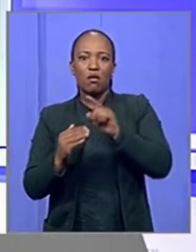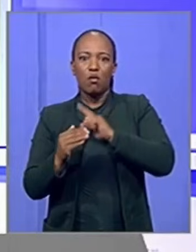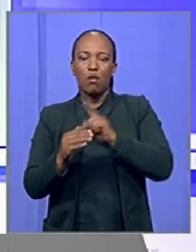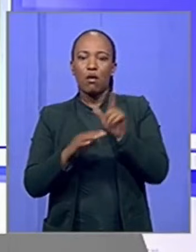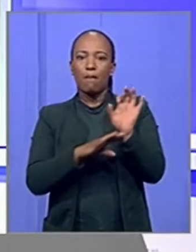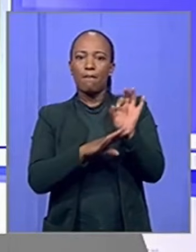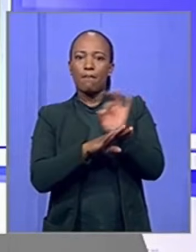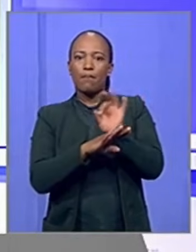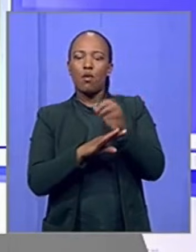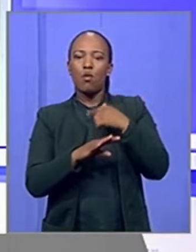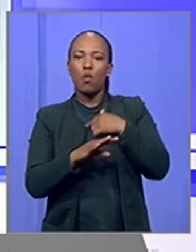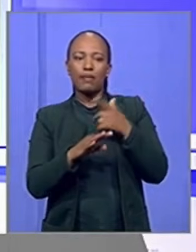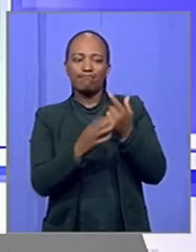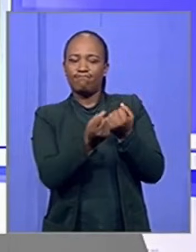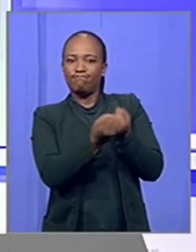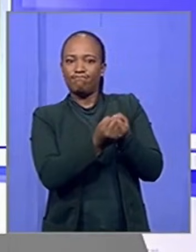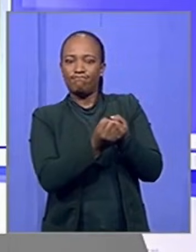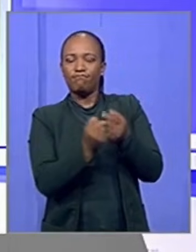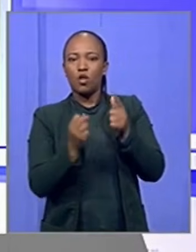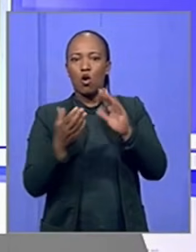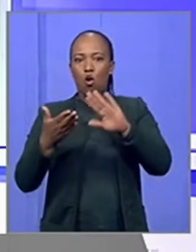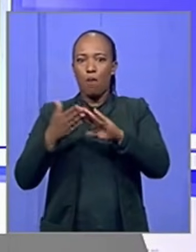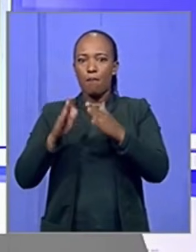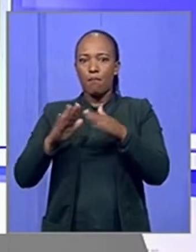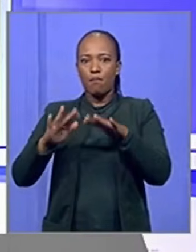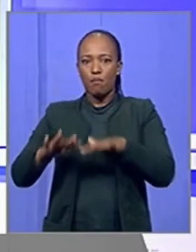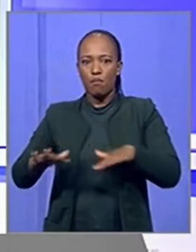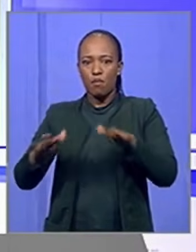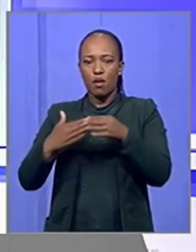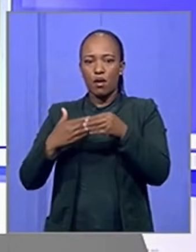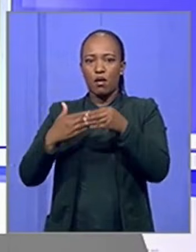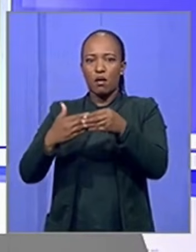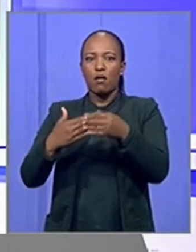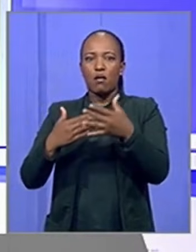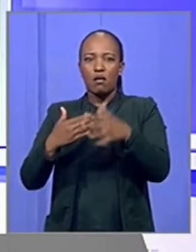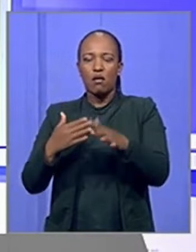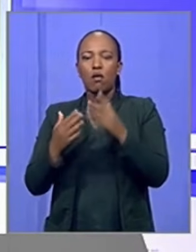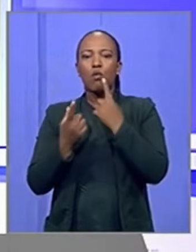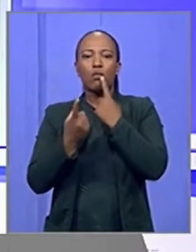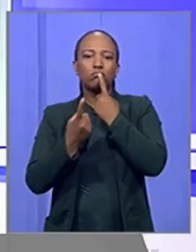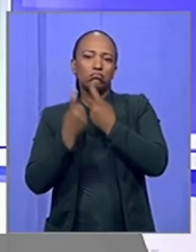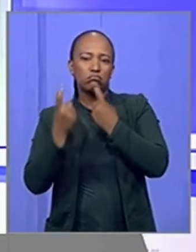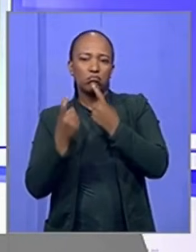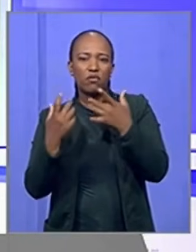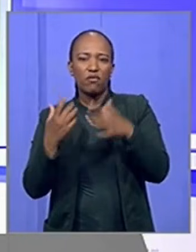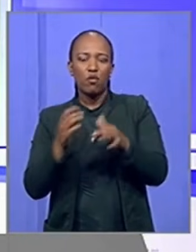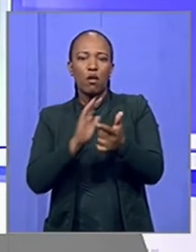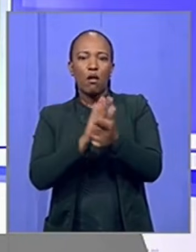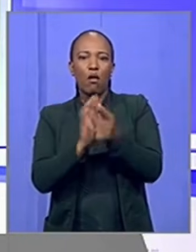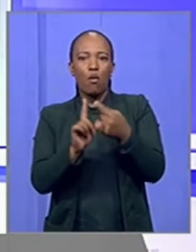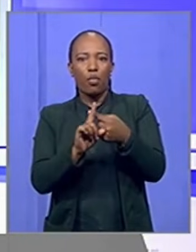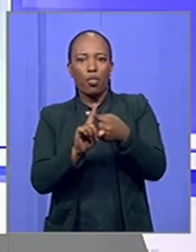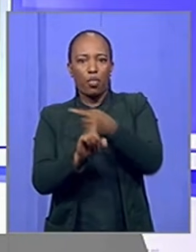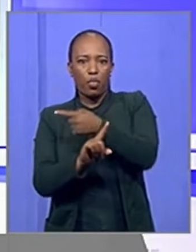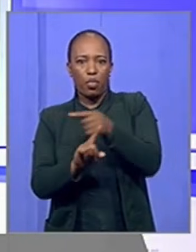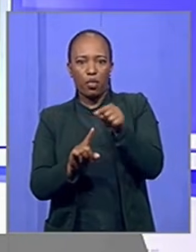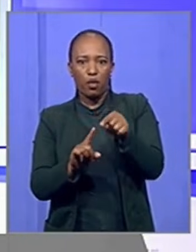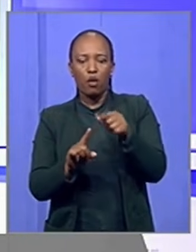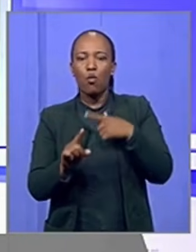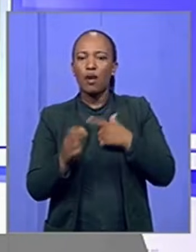ha baahi ba sa ka ba o tshehetsa. Baetapele ba morero ona ba ne ba tletleba ka ditlolo tsa molao ho se sebetse, phano e